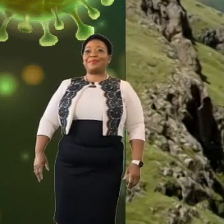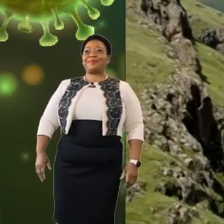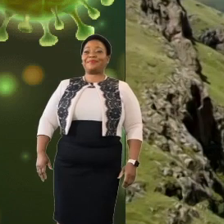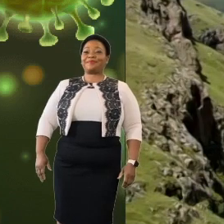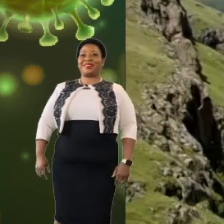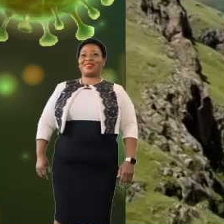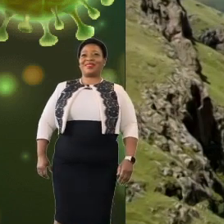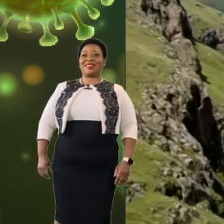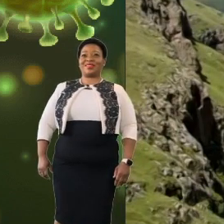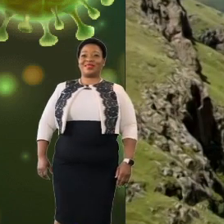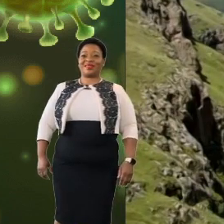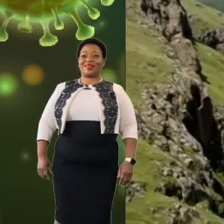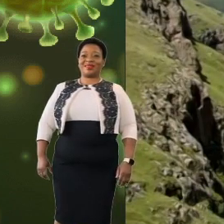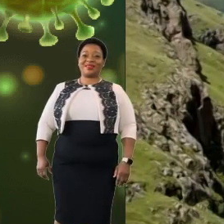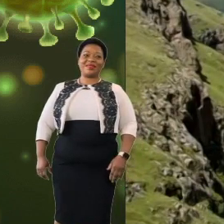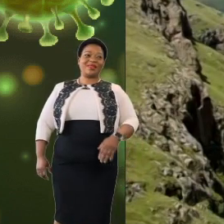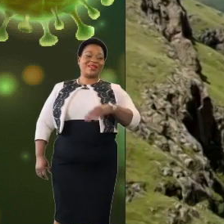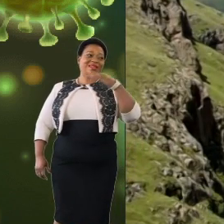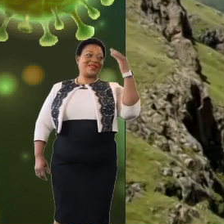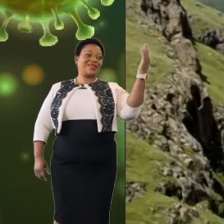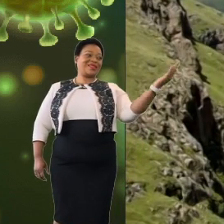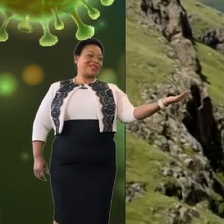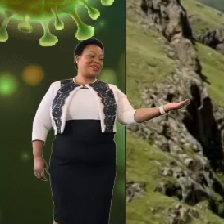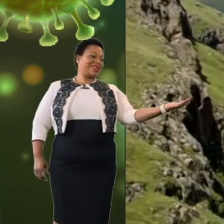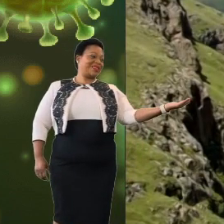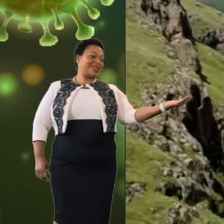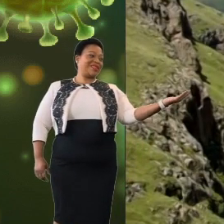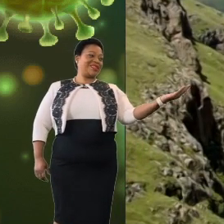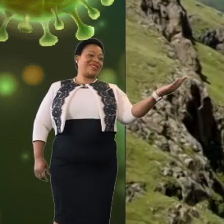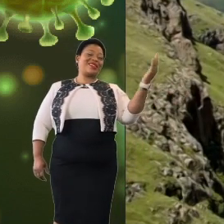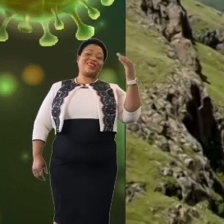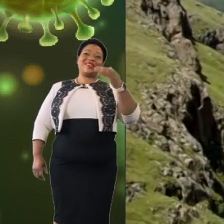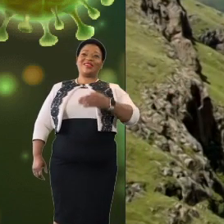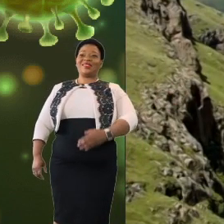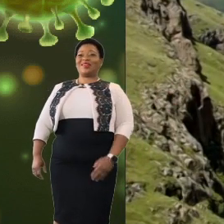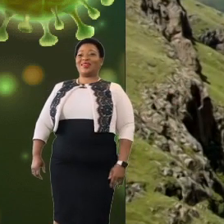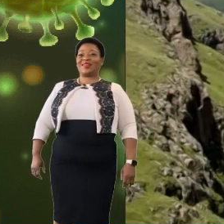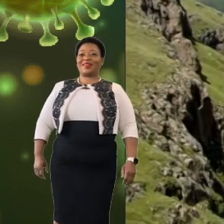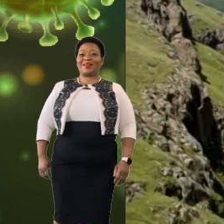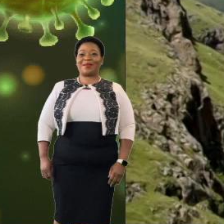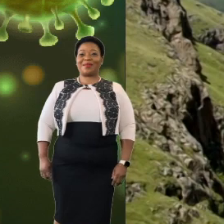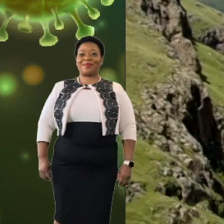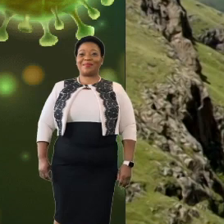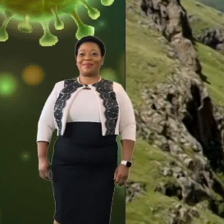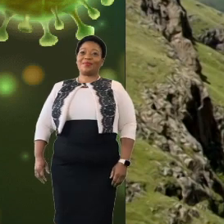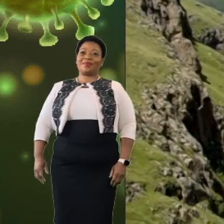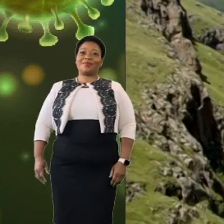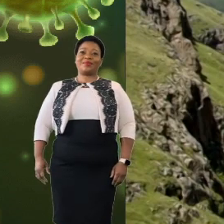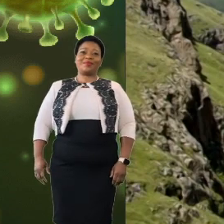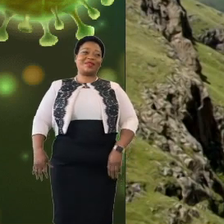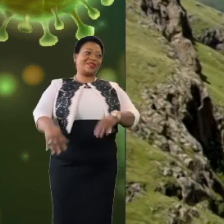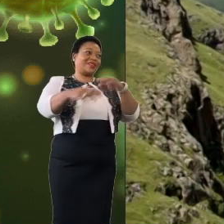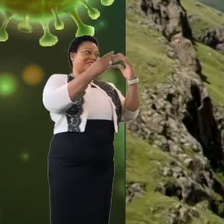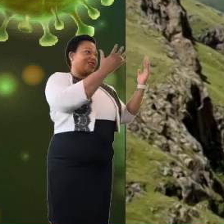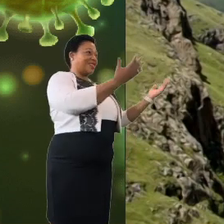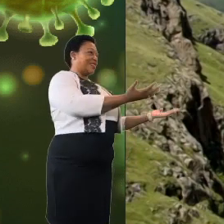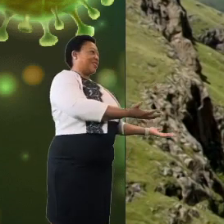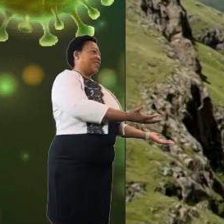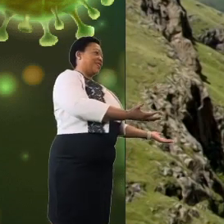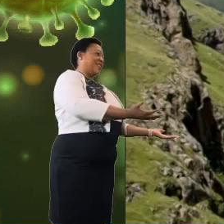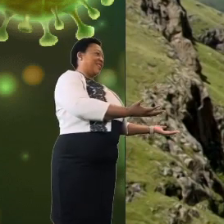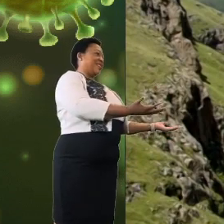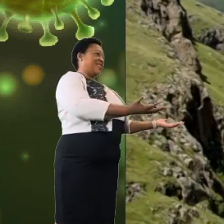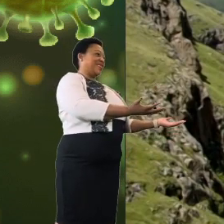phased and incremental approach. I've had an approach over the weekend from a big development here